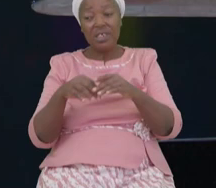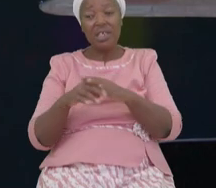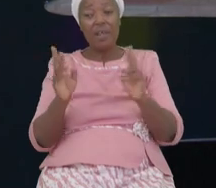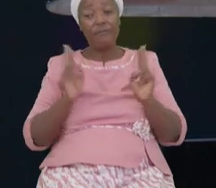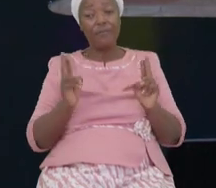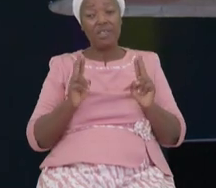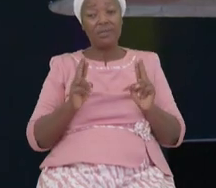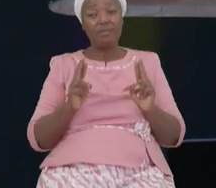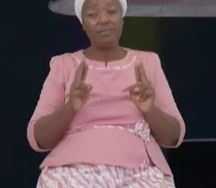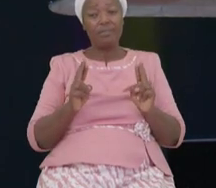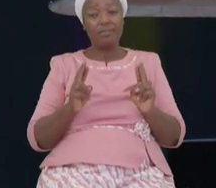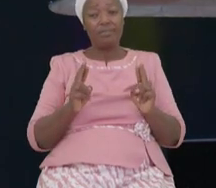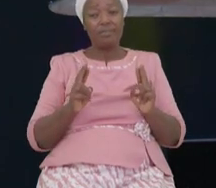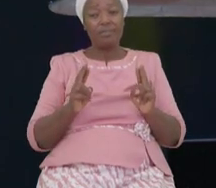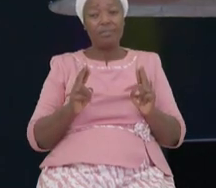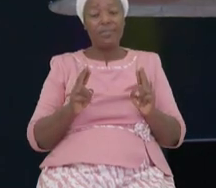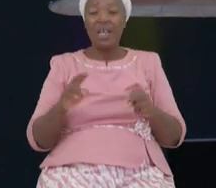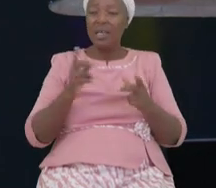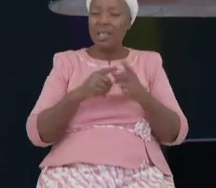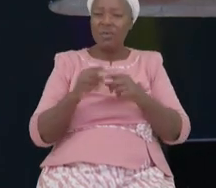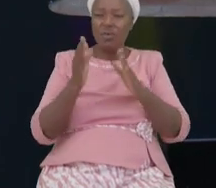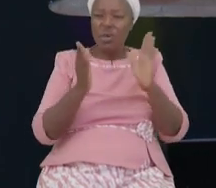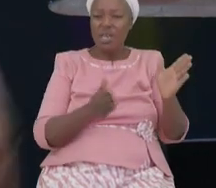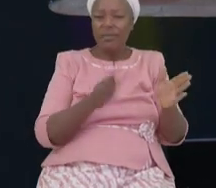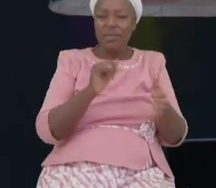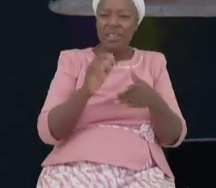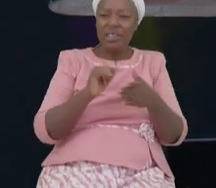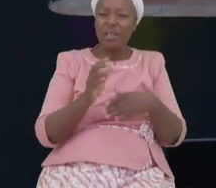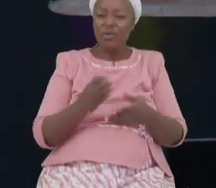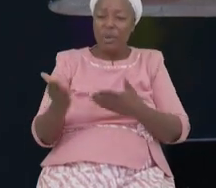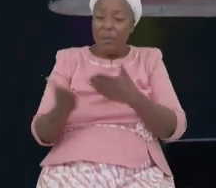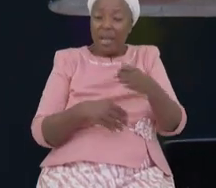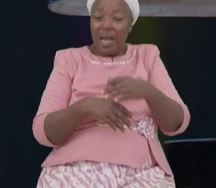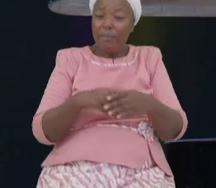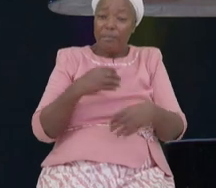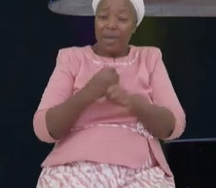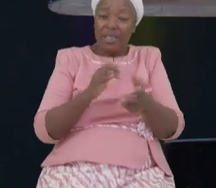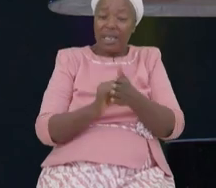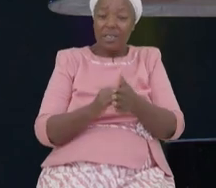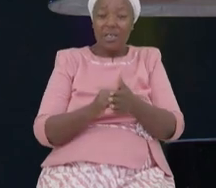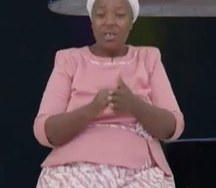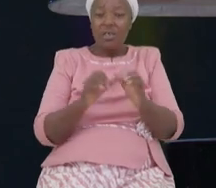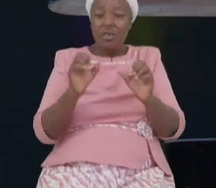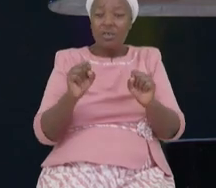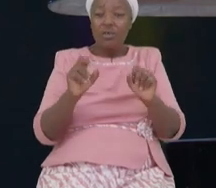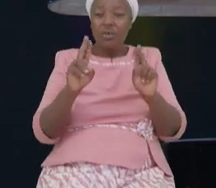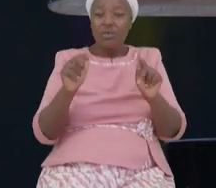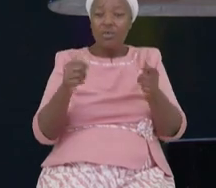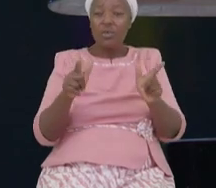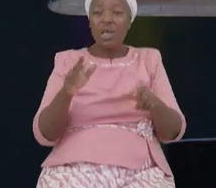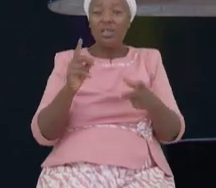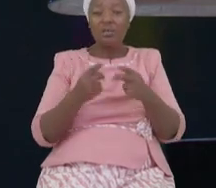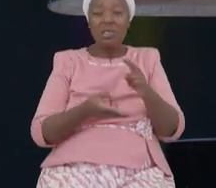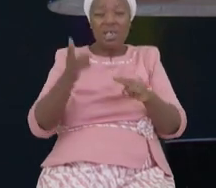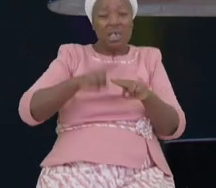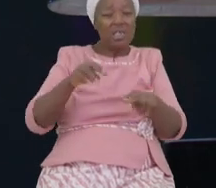leave things that would spark up that sugar diabetes there every time. And then